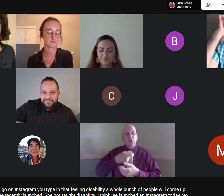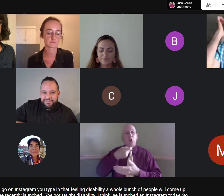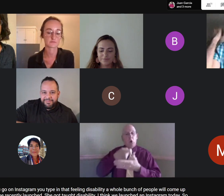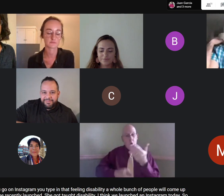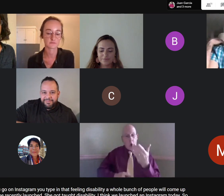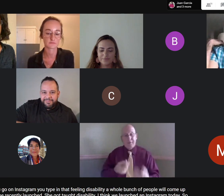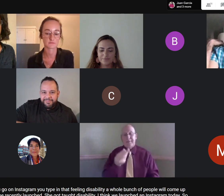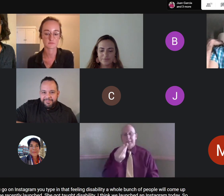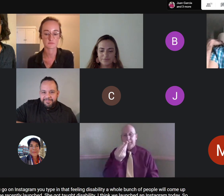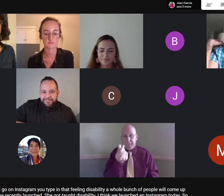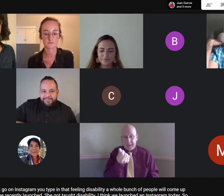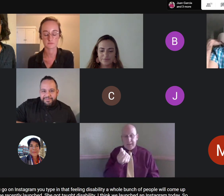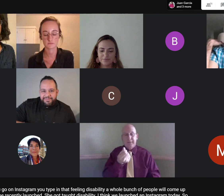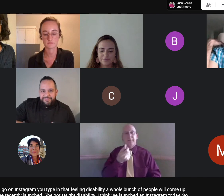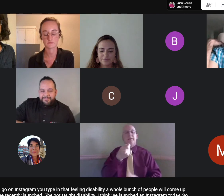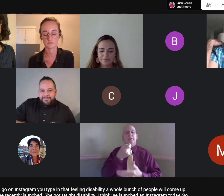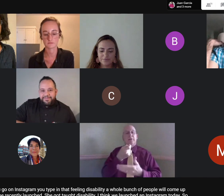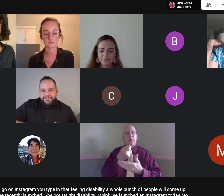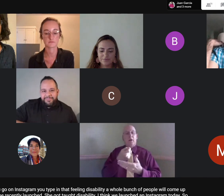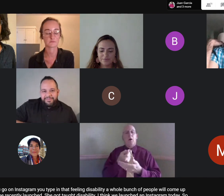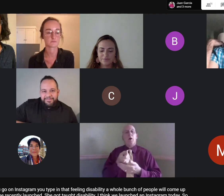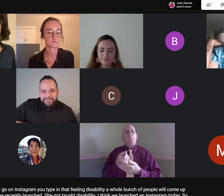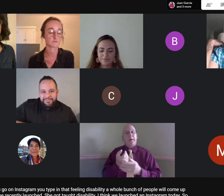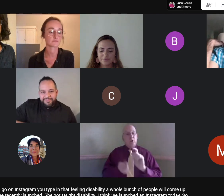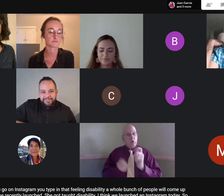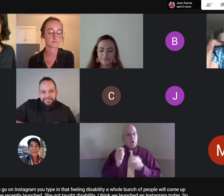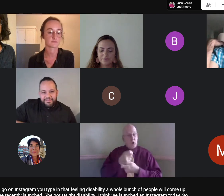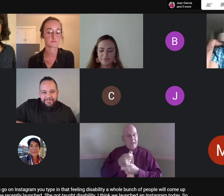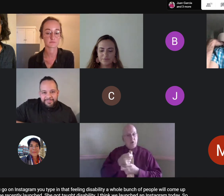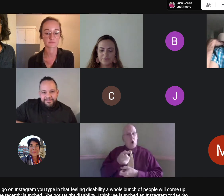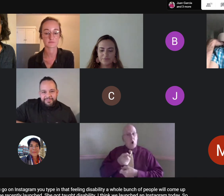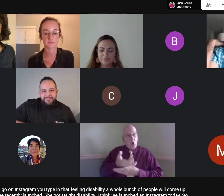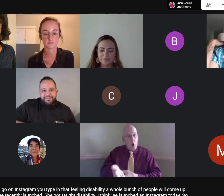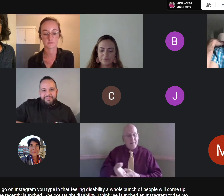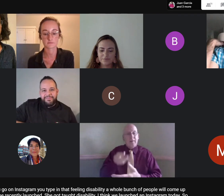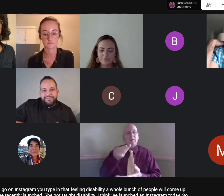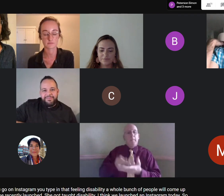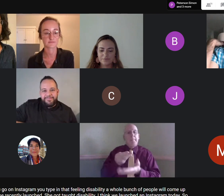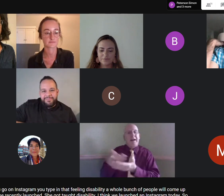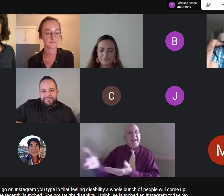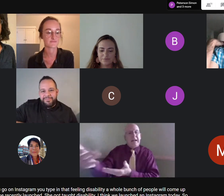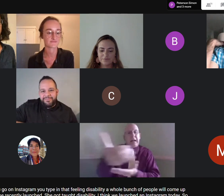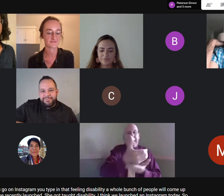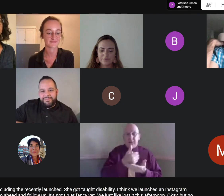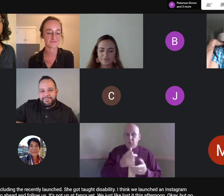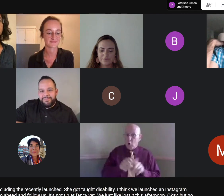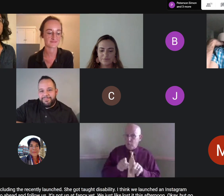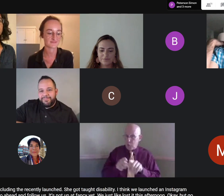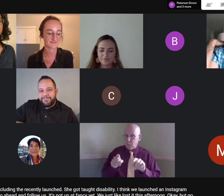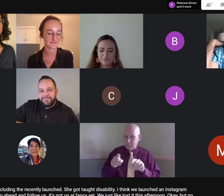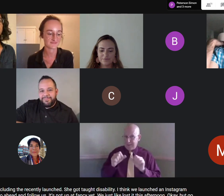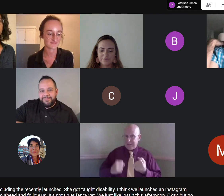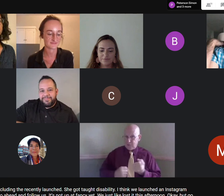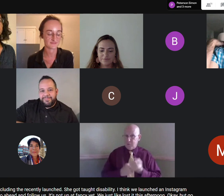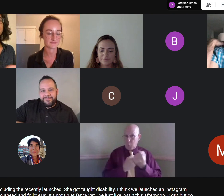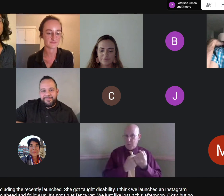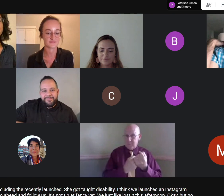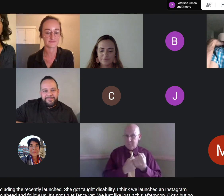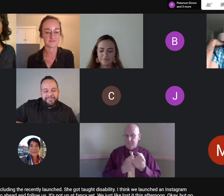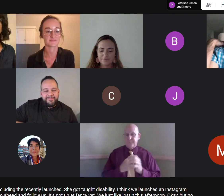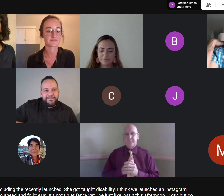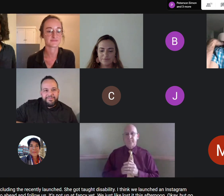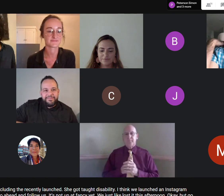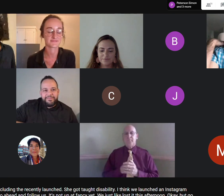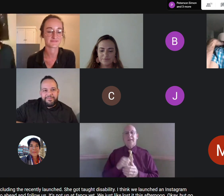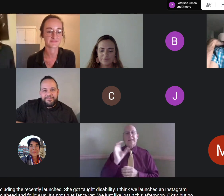influence, change costs like time and partnership. So reach out to us and let's make it happen. That would be my take.